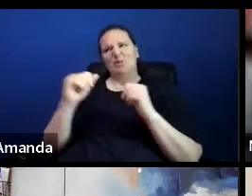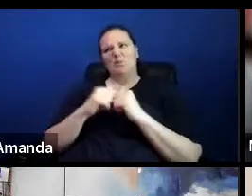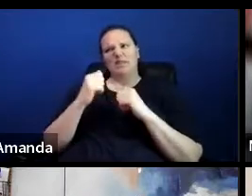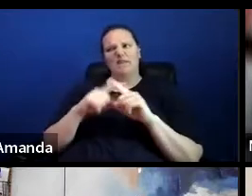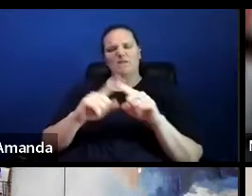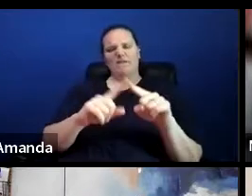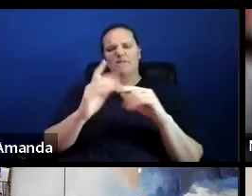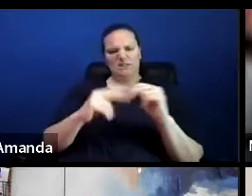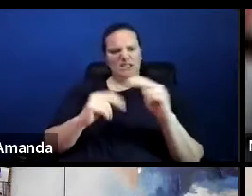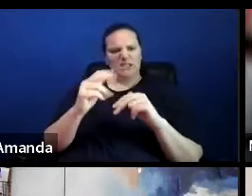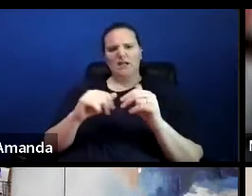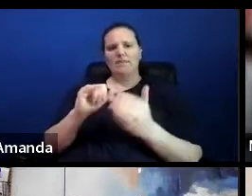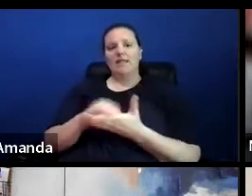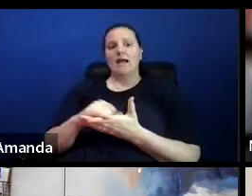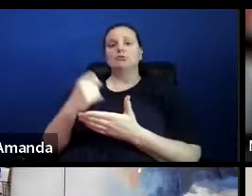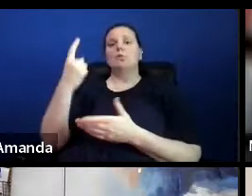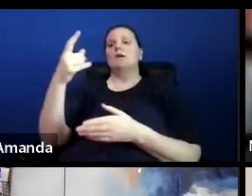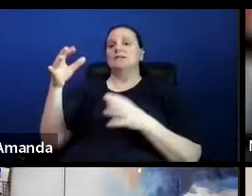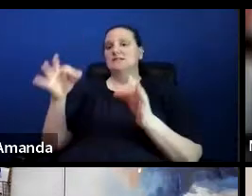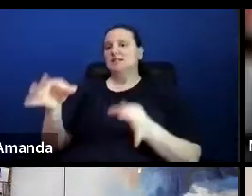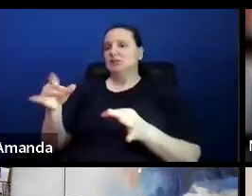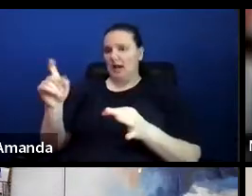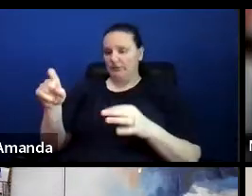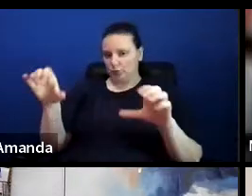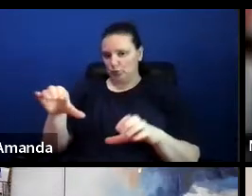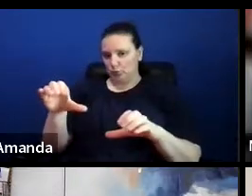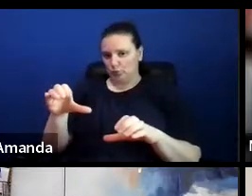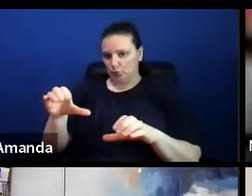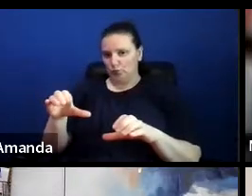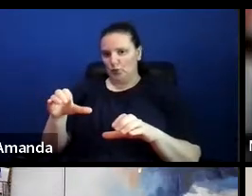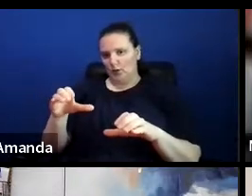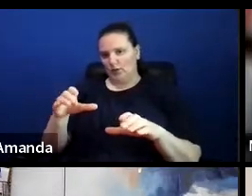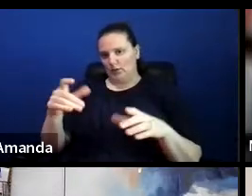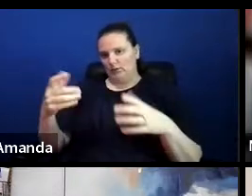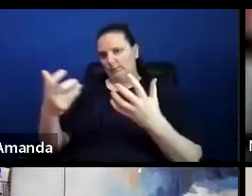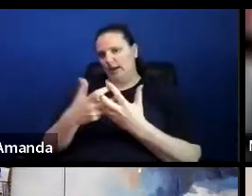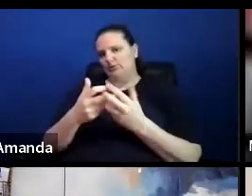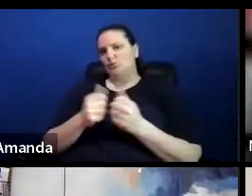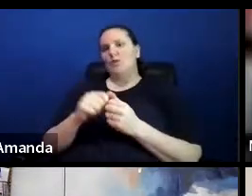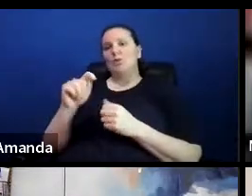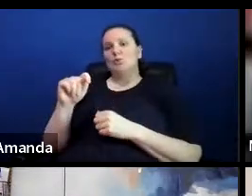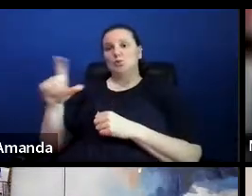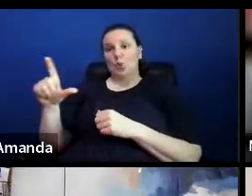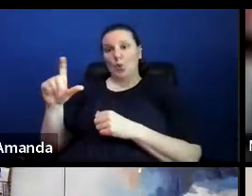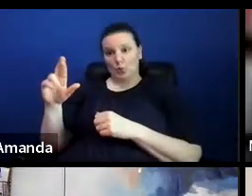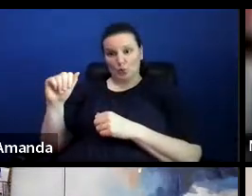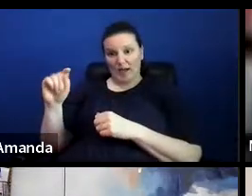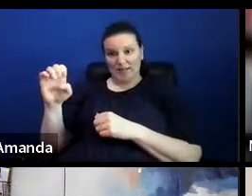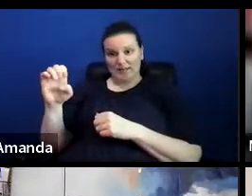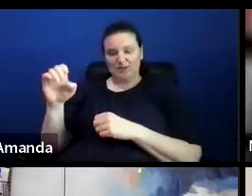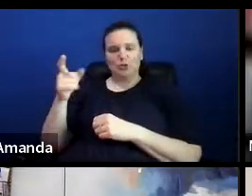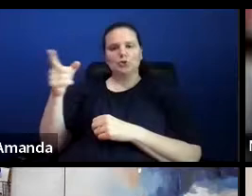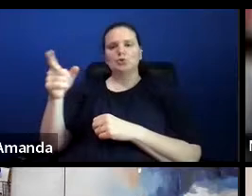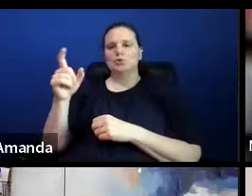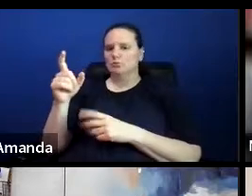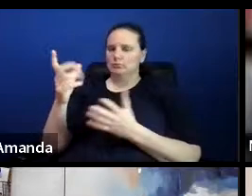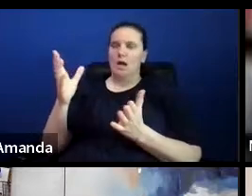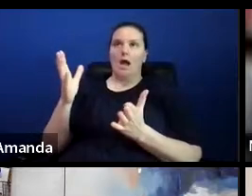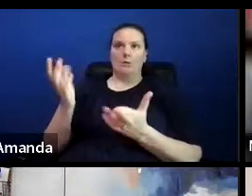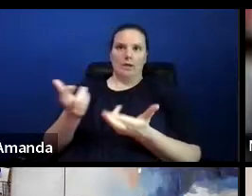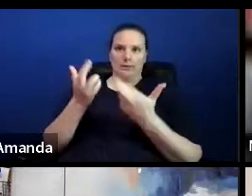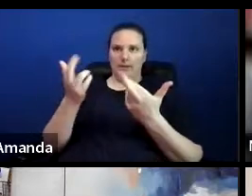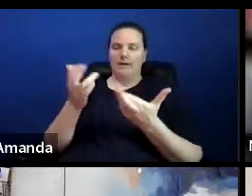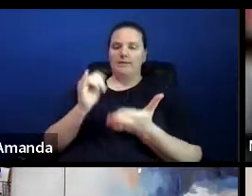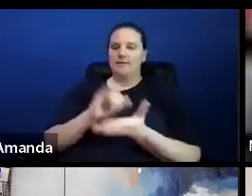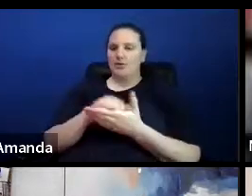facilities. So that is one of the decisions they need to make alongside the toll rates. So I would recommend